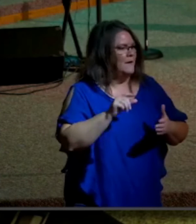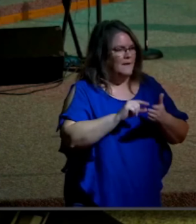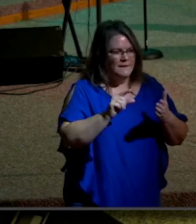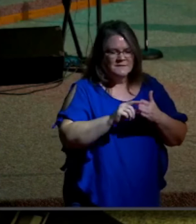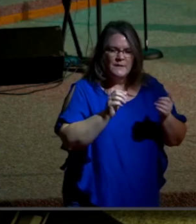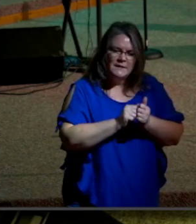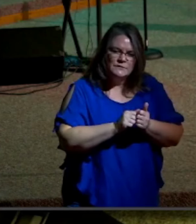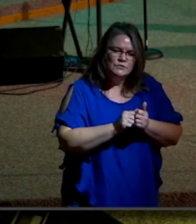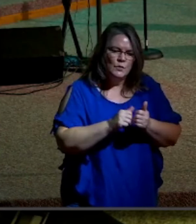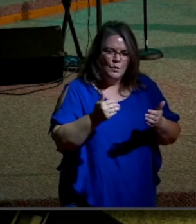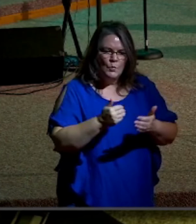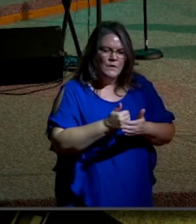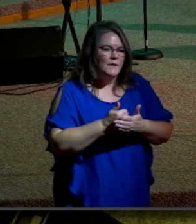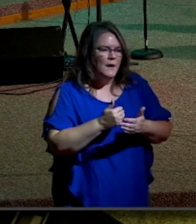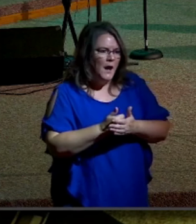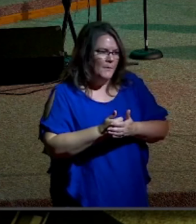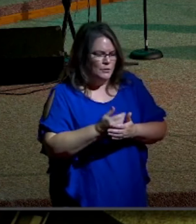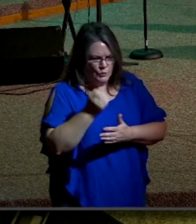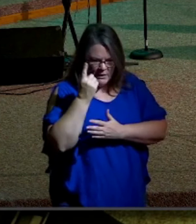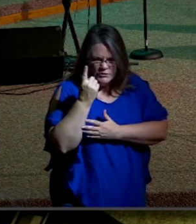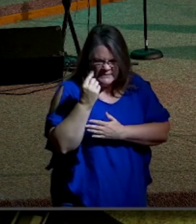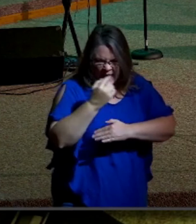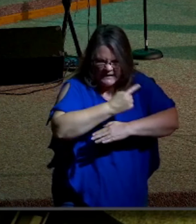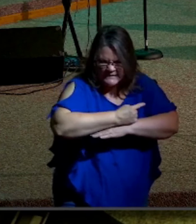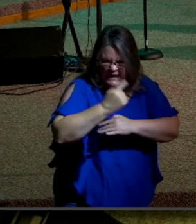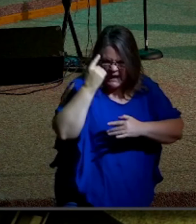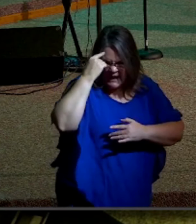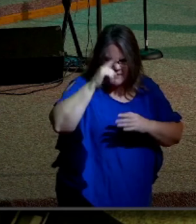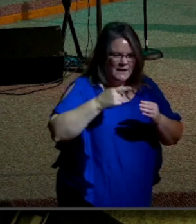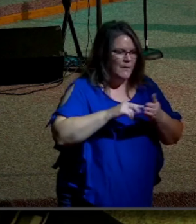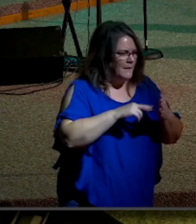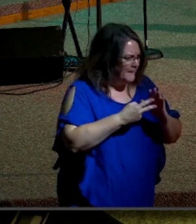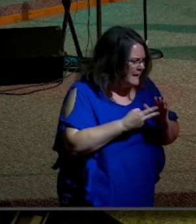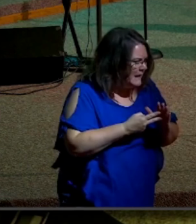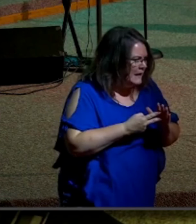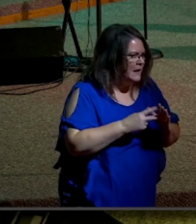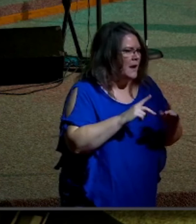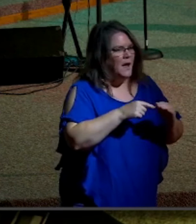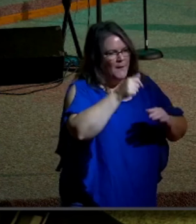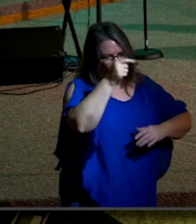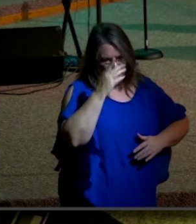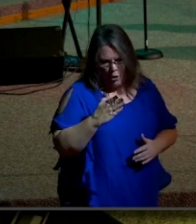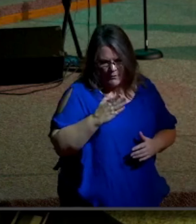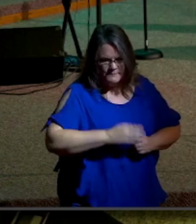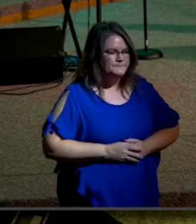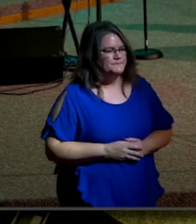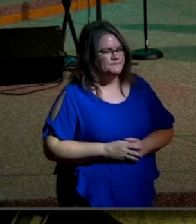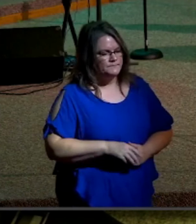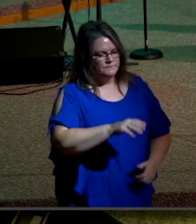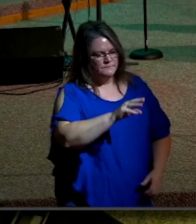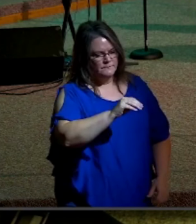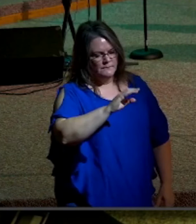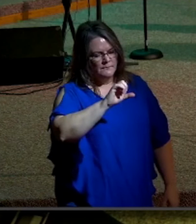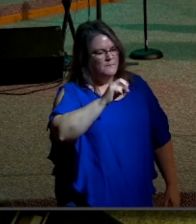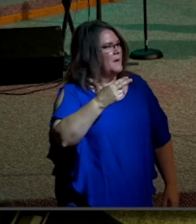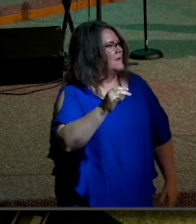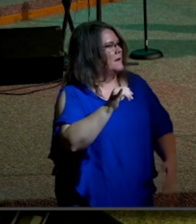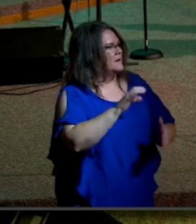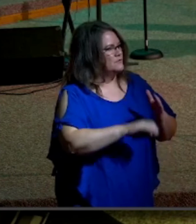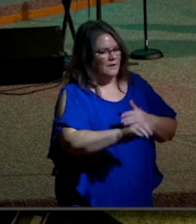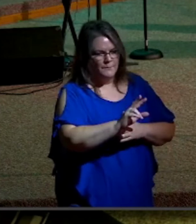new ears today and think of what it's saying about God. Malachi 3:10, bring